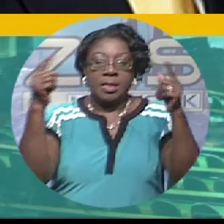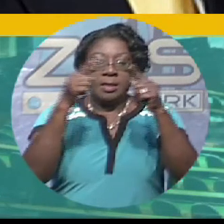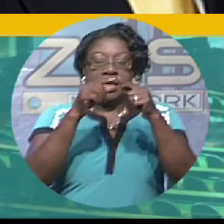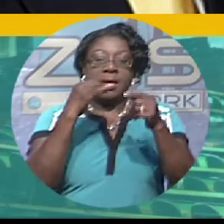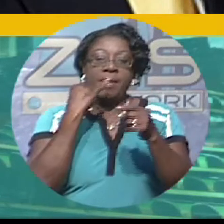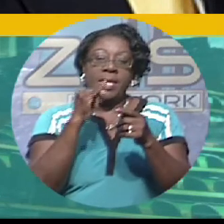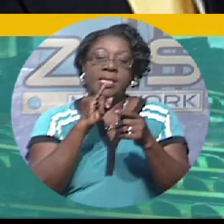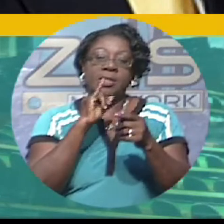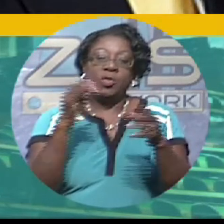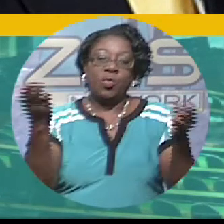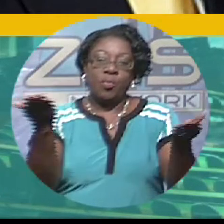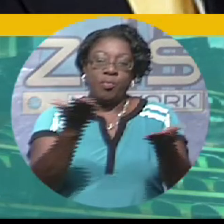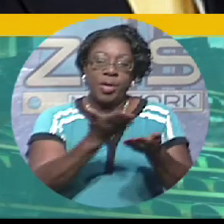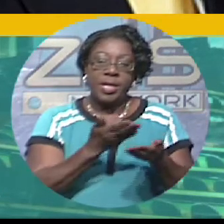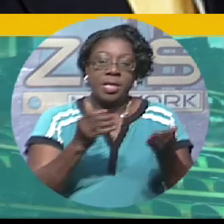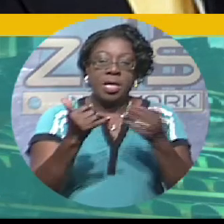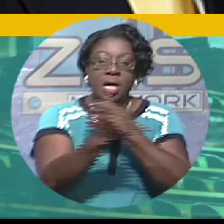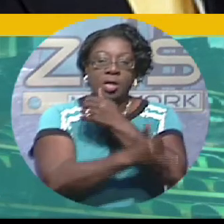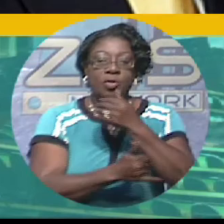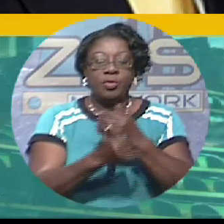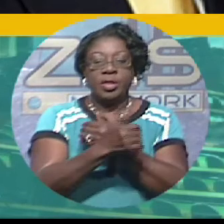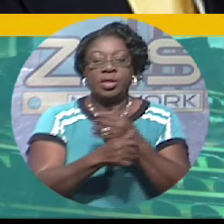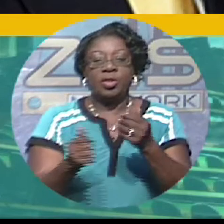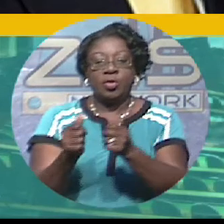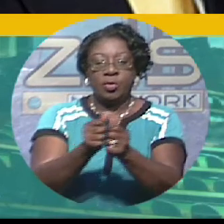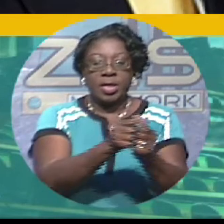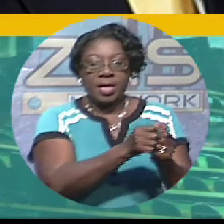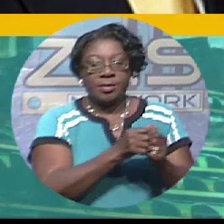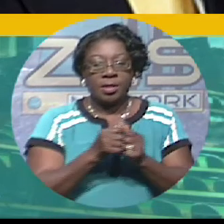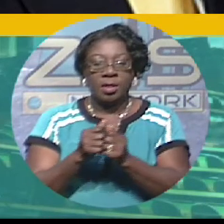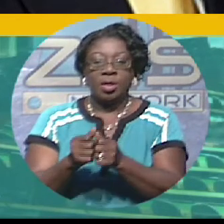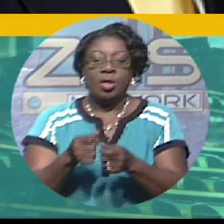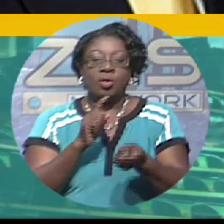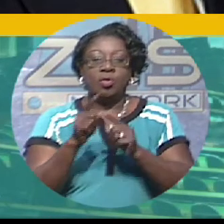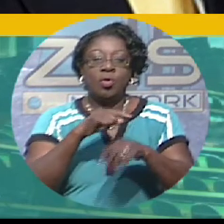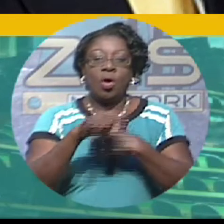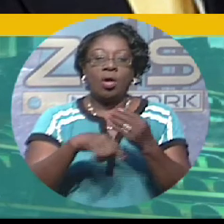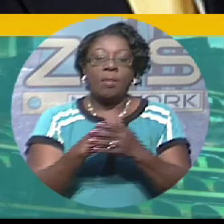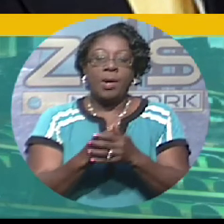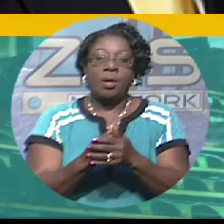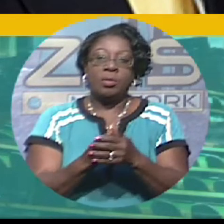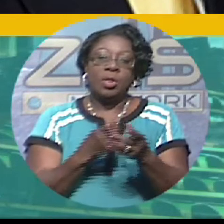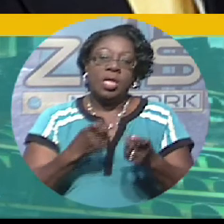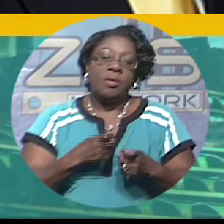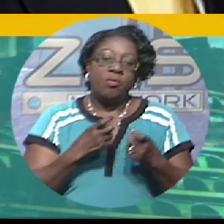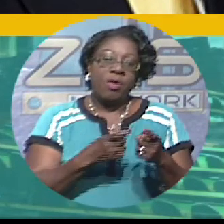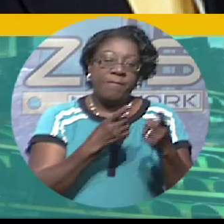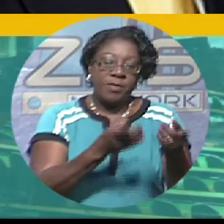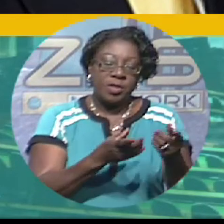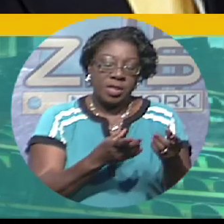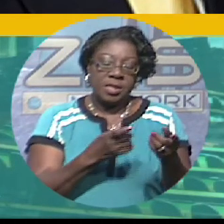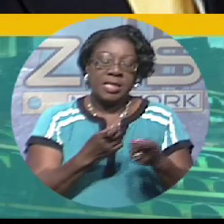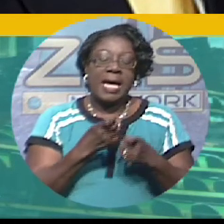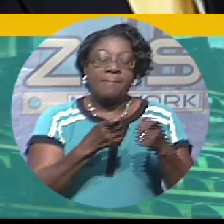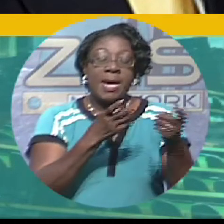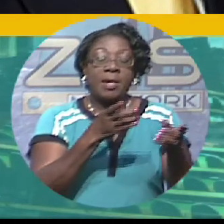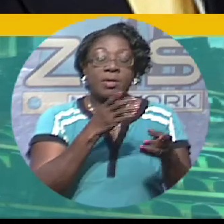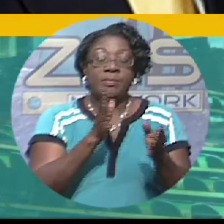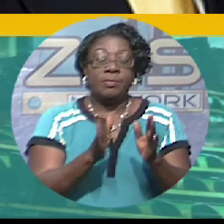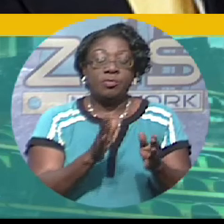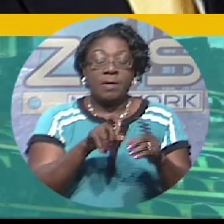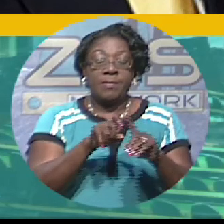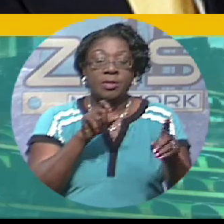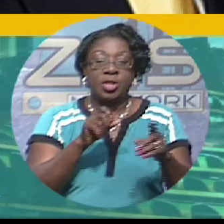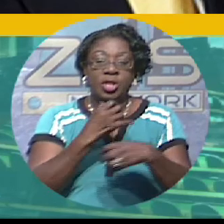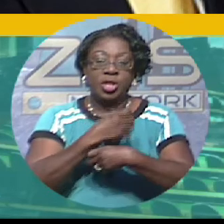more humane and coordinated approach regarding refugees and migrants. The Prime Minister, along with other heads of state and senior